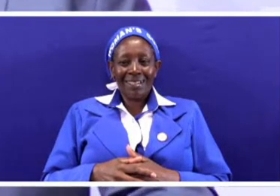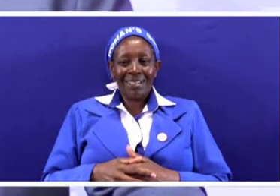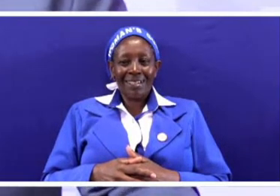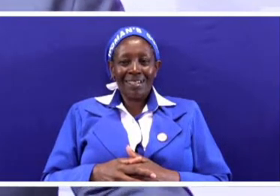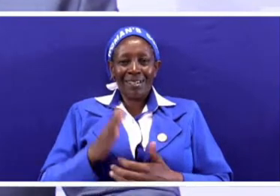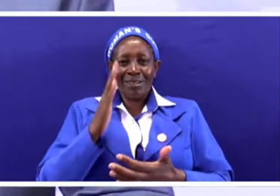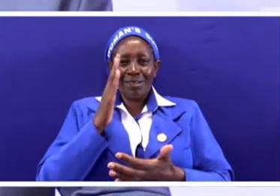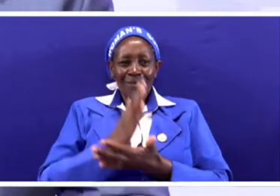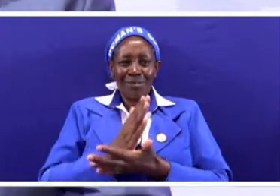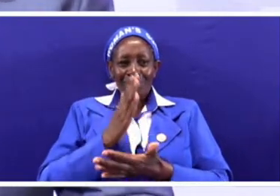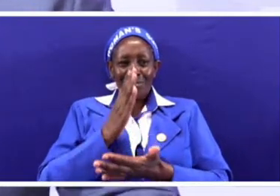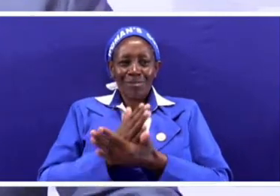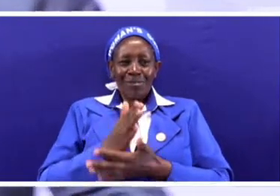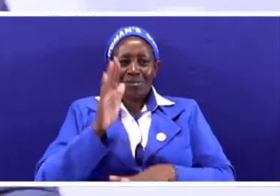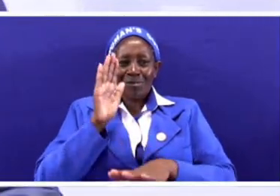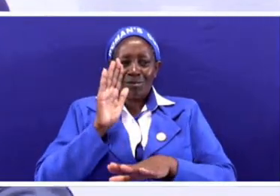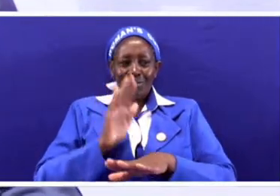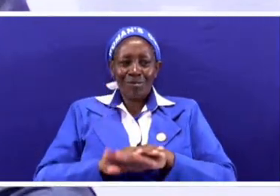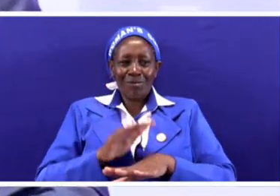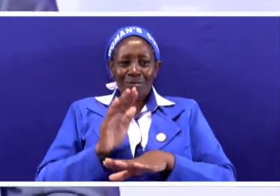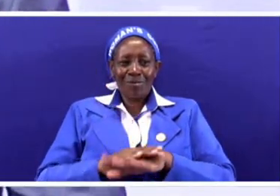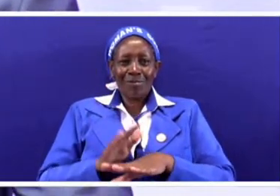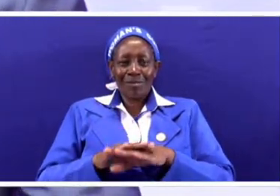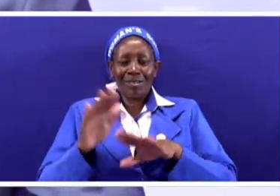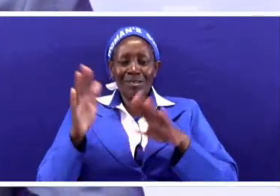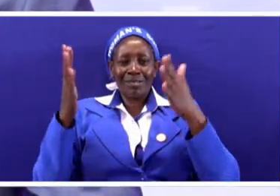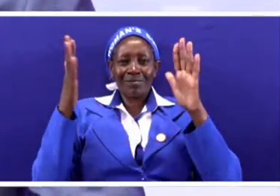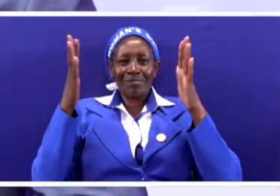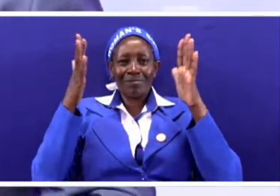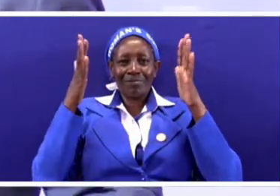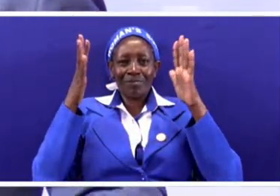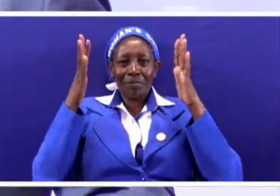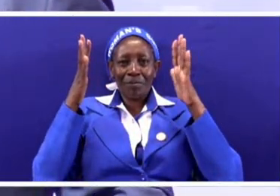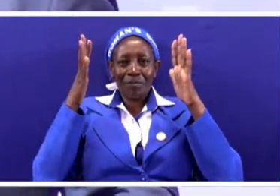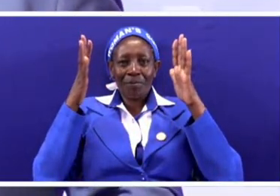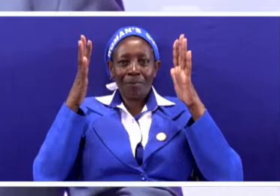big way. Let's appreciate our moderator for the big risk.